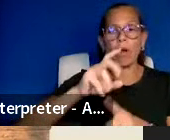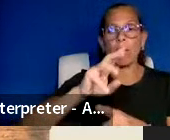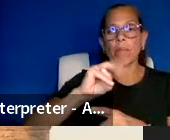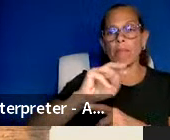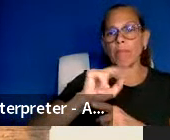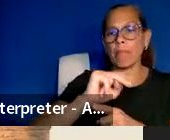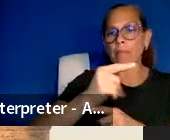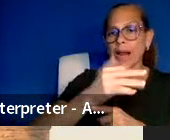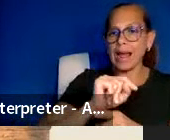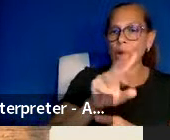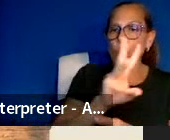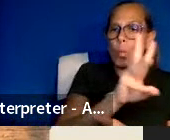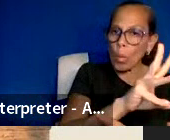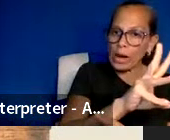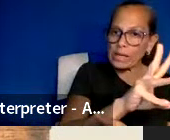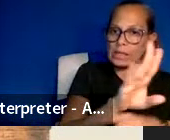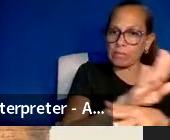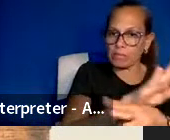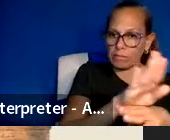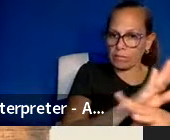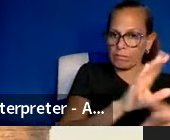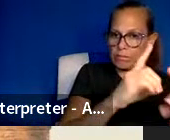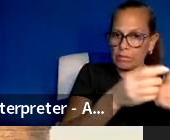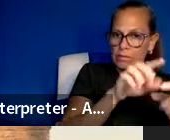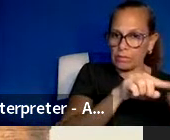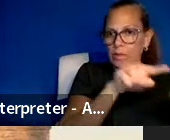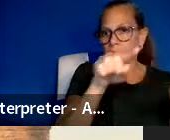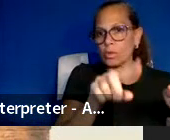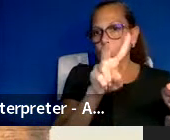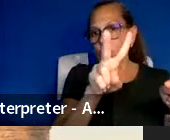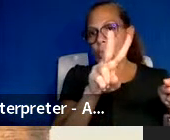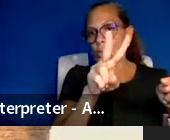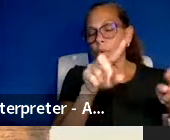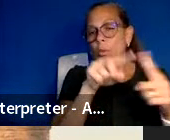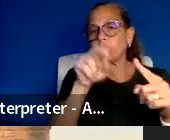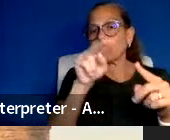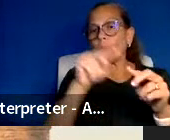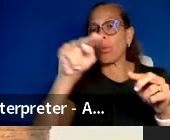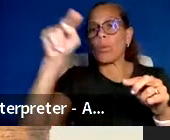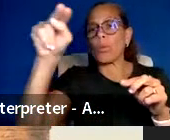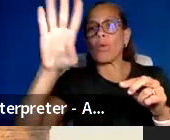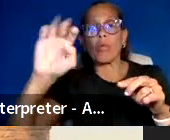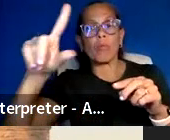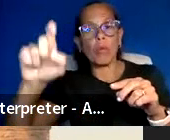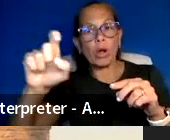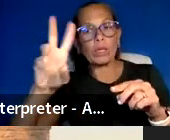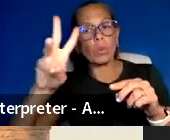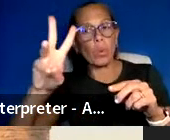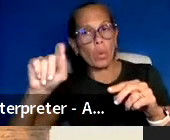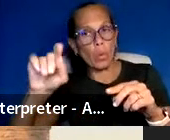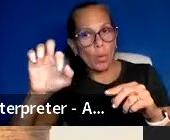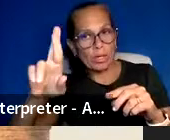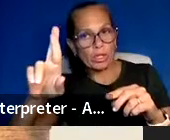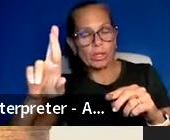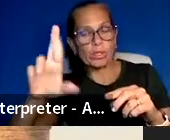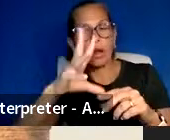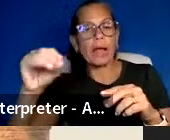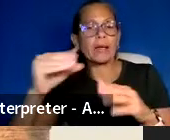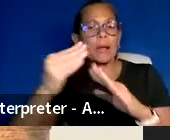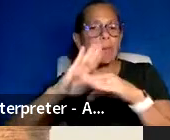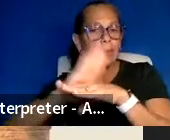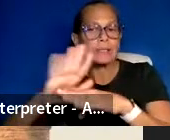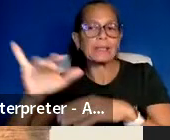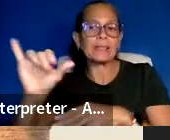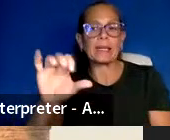Manhattan's West Side Central Business District, 2 points north in the Bronx, Westchester, as you heard, and even business centers like